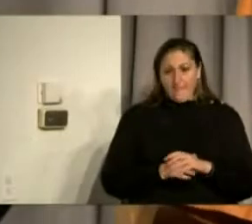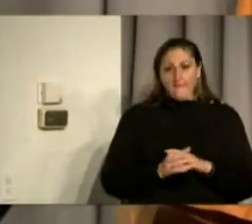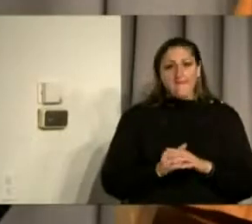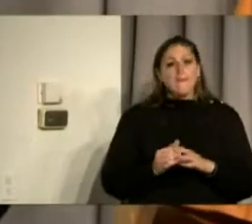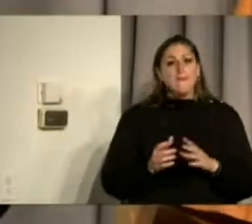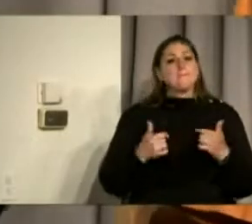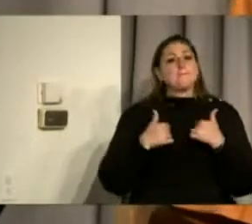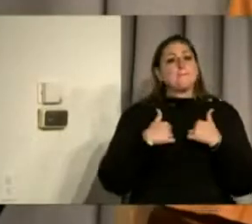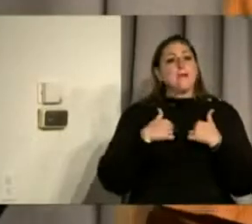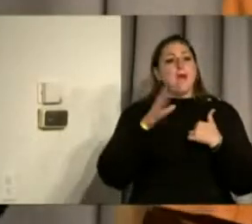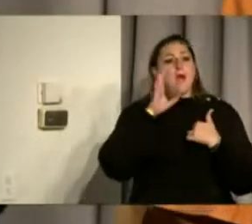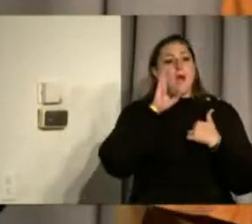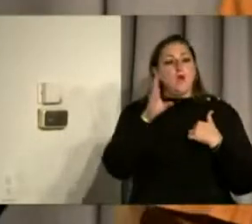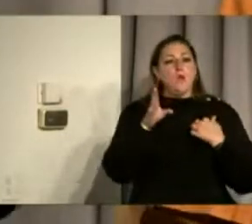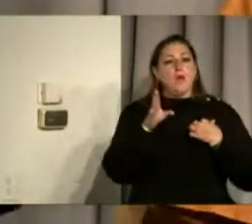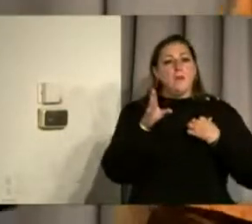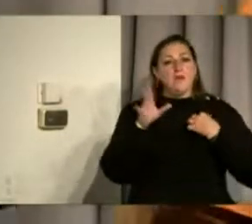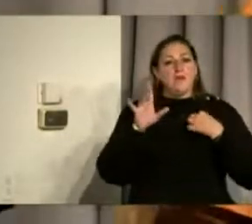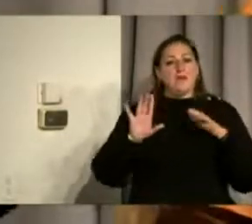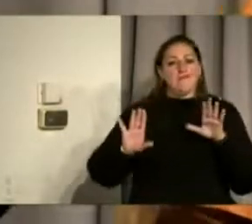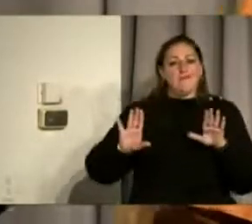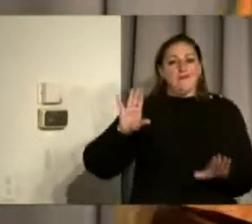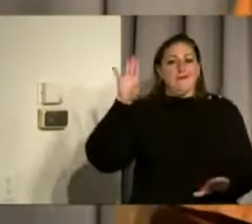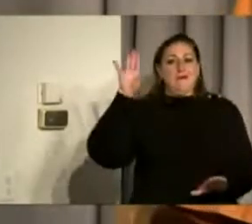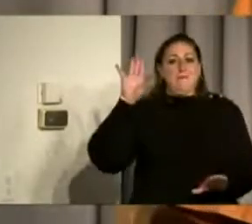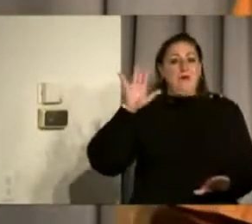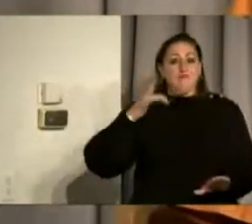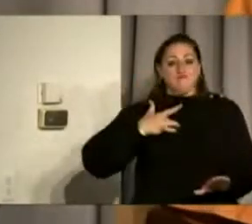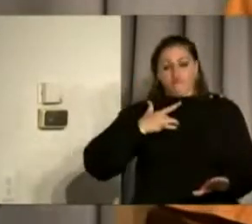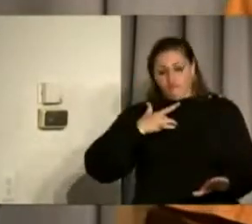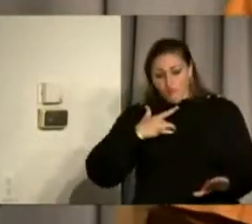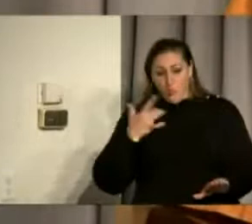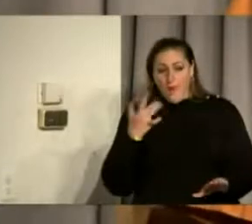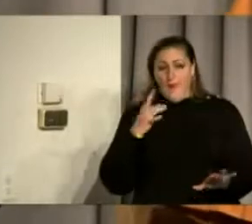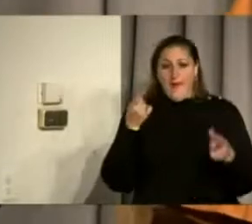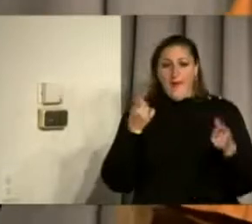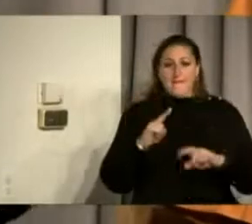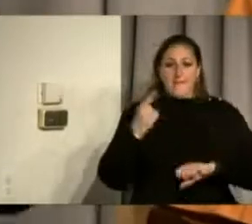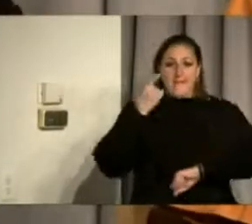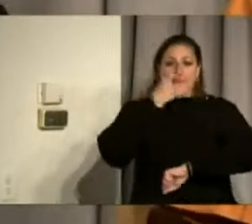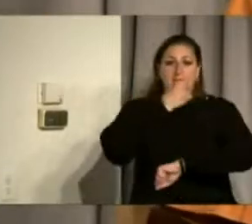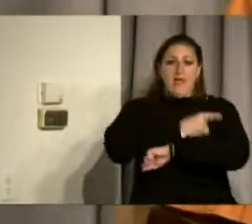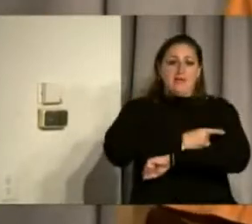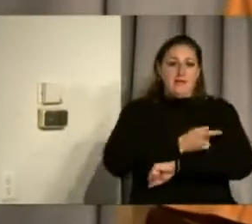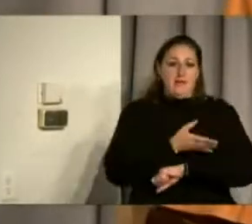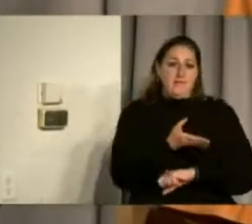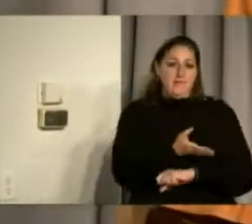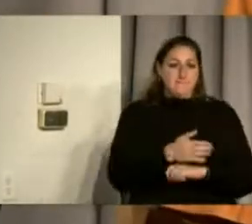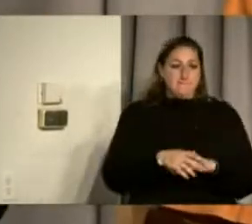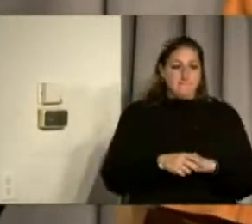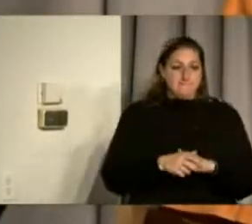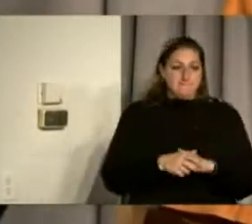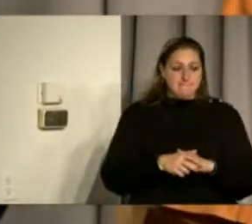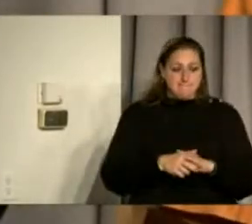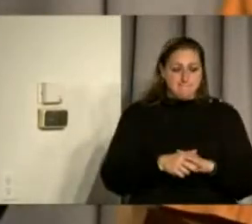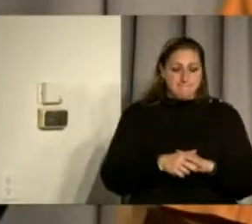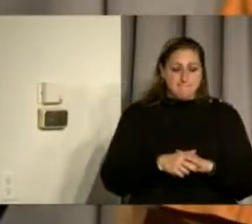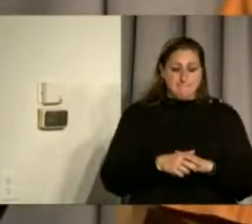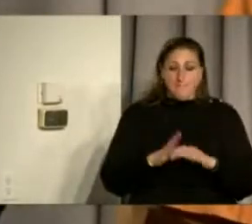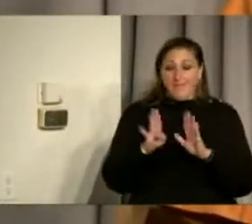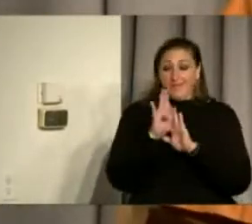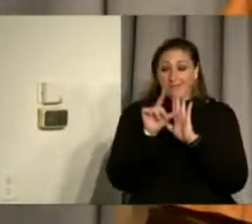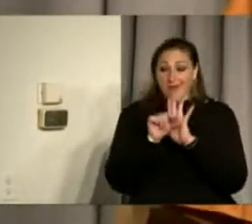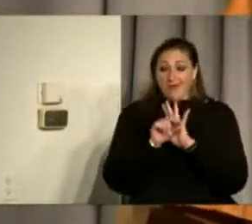but I will be given disposition on what happened there, and that'll be coming out, and you'll probably seeing that coming up